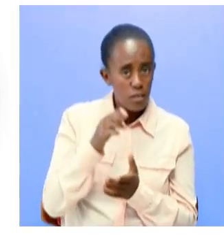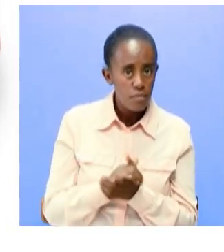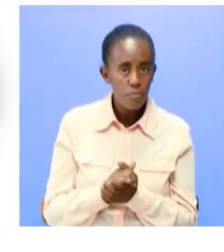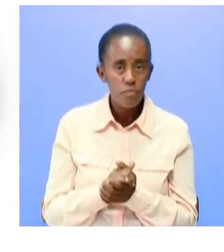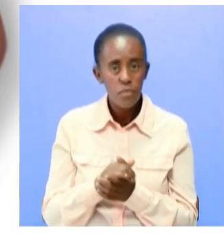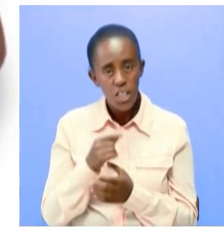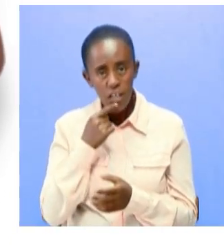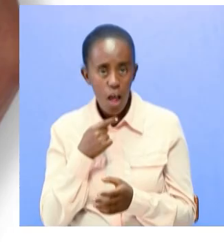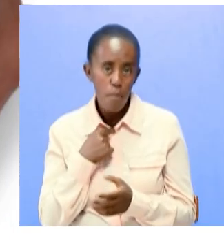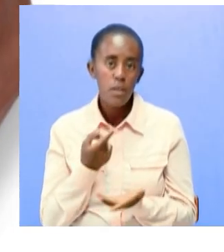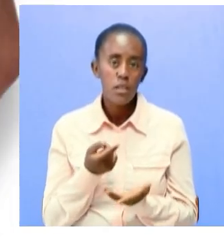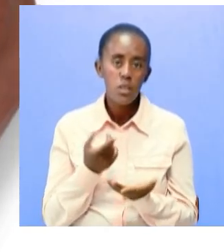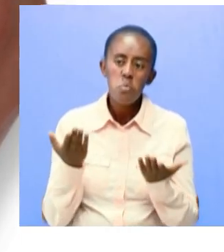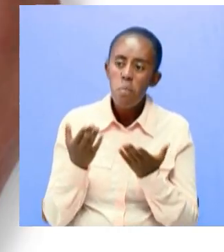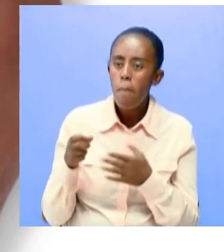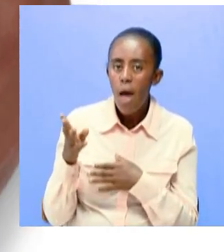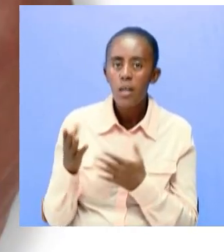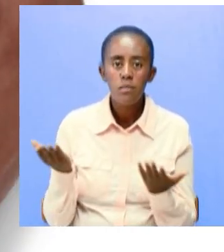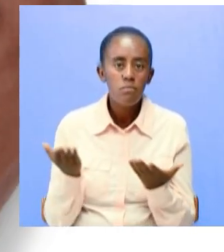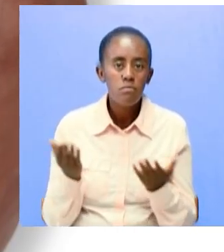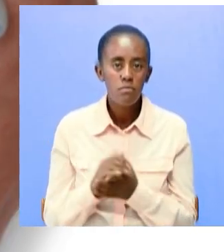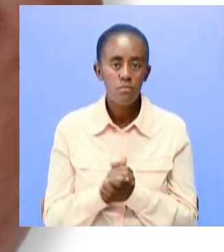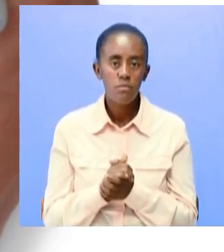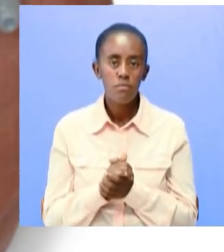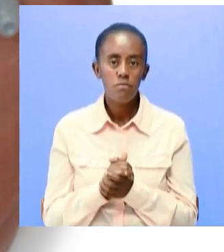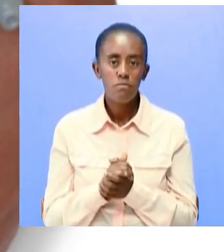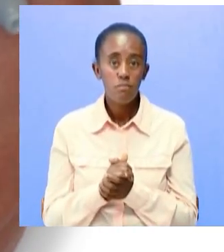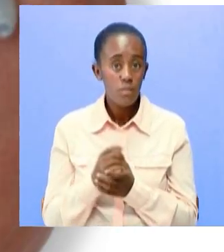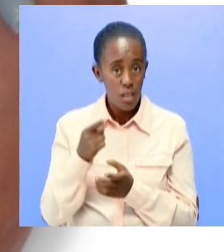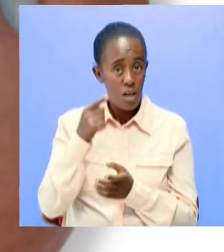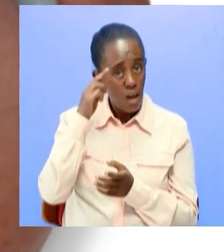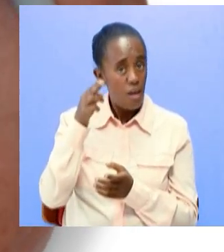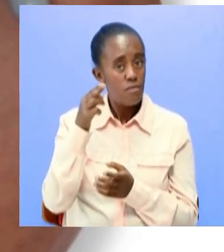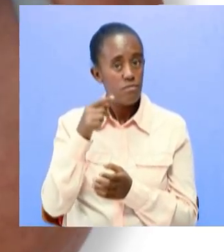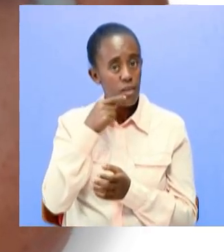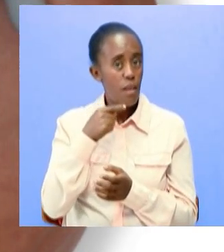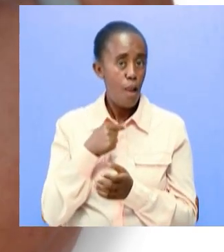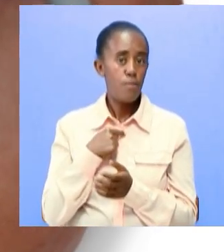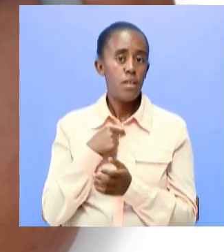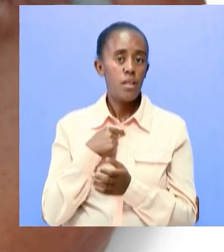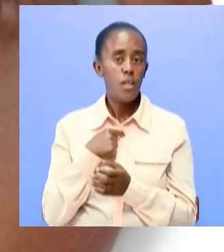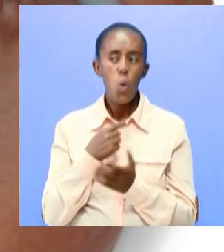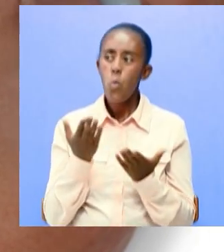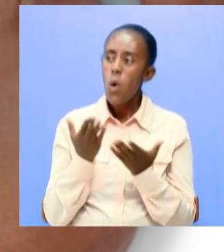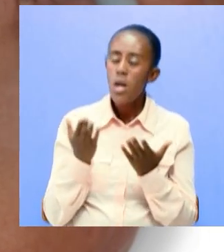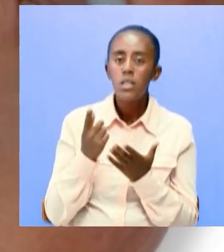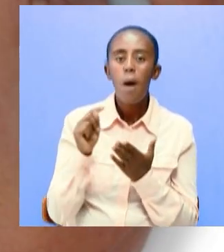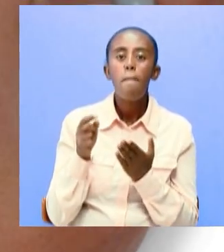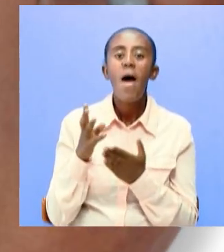tell me where the bank is. Tell me where